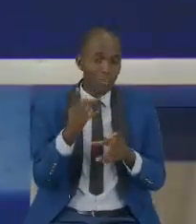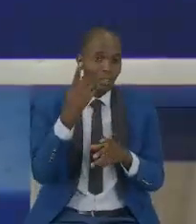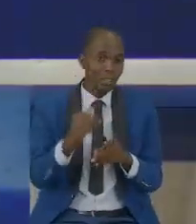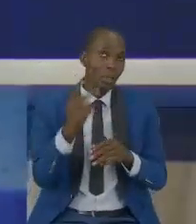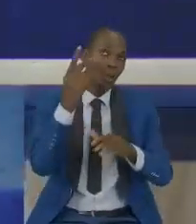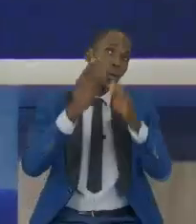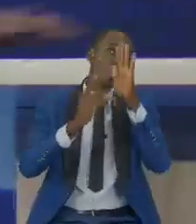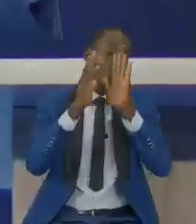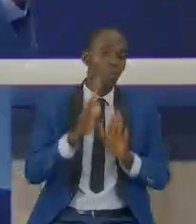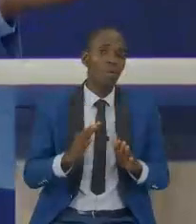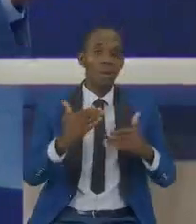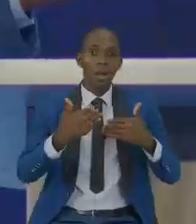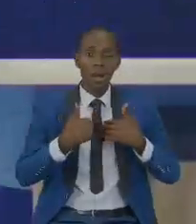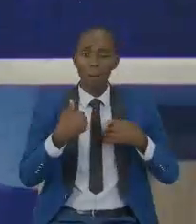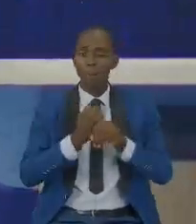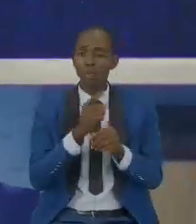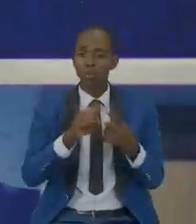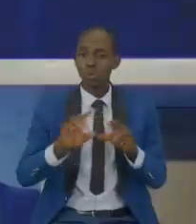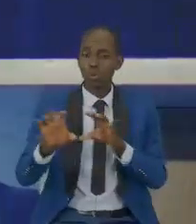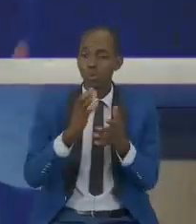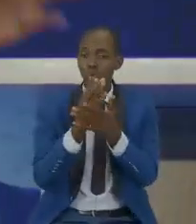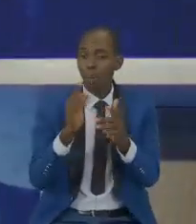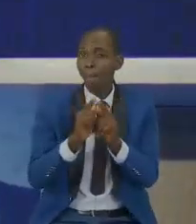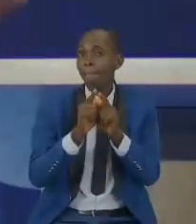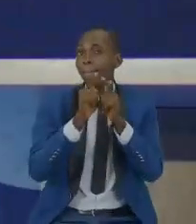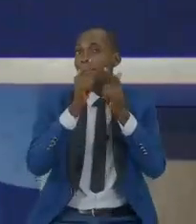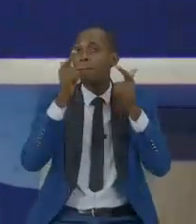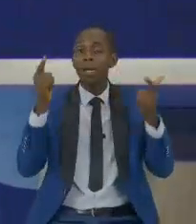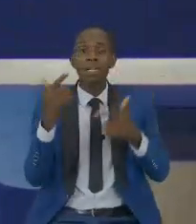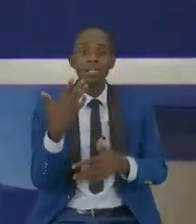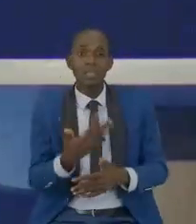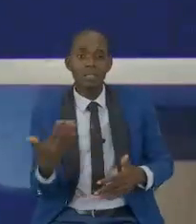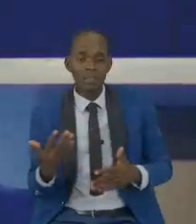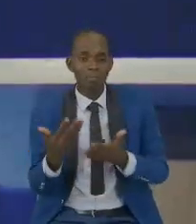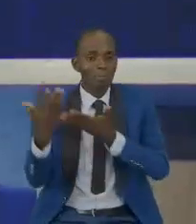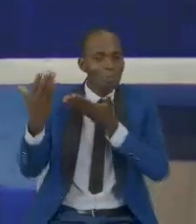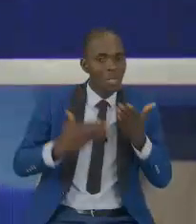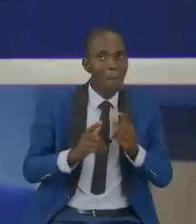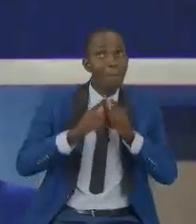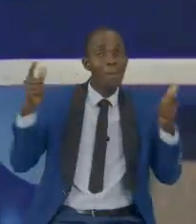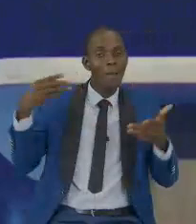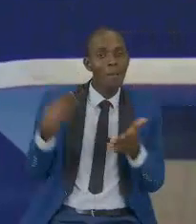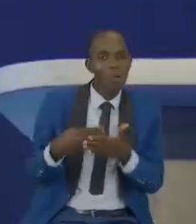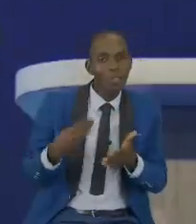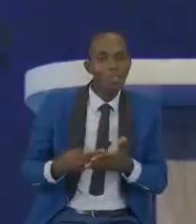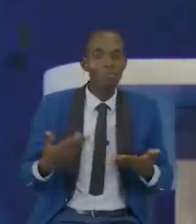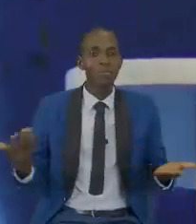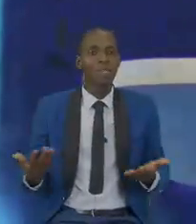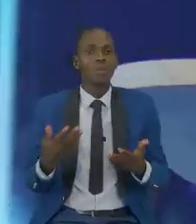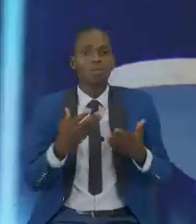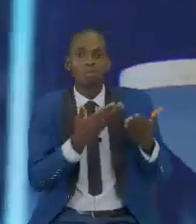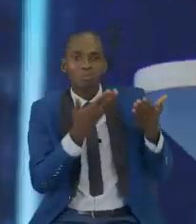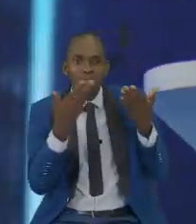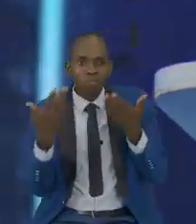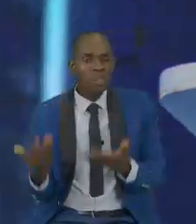do some great thing, like give some great amount of money, like give a piece of land